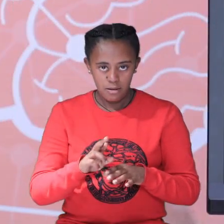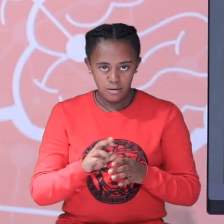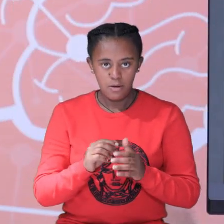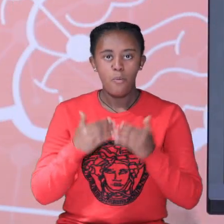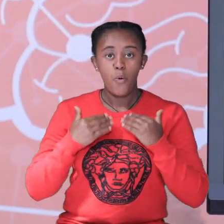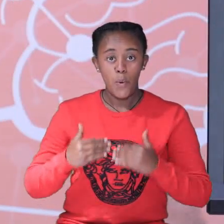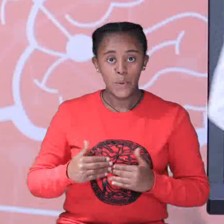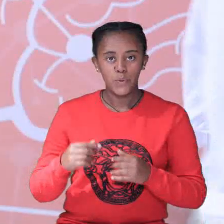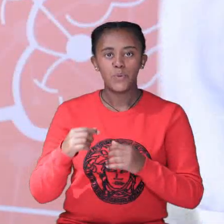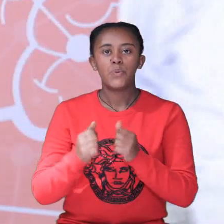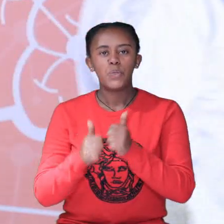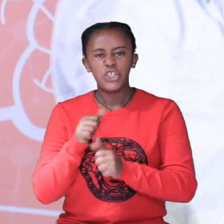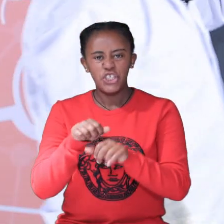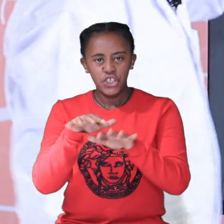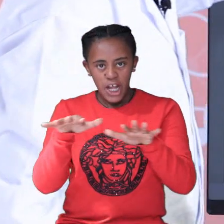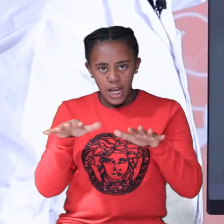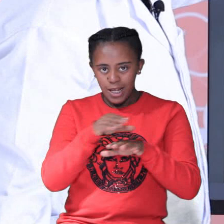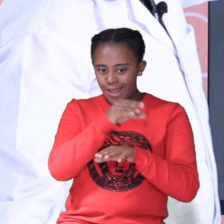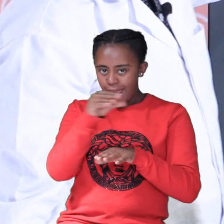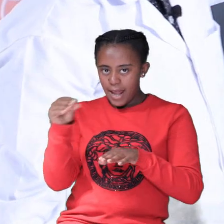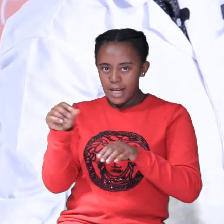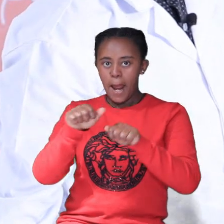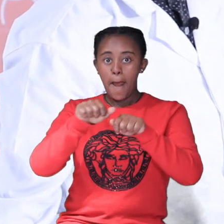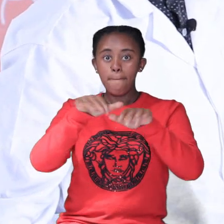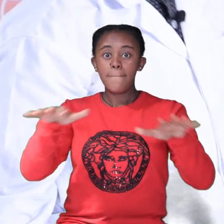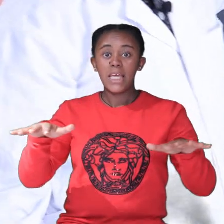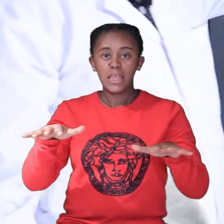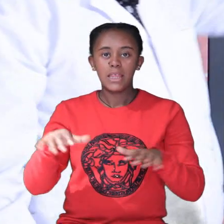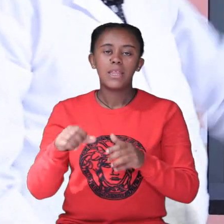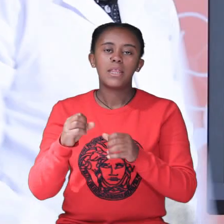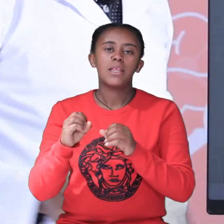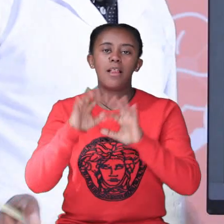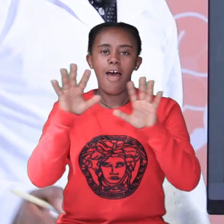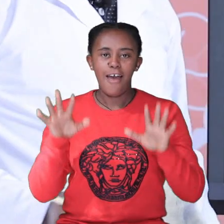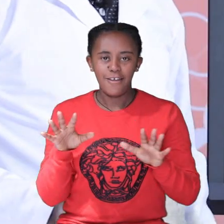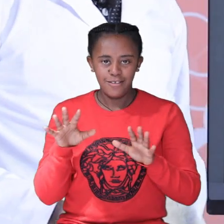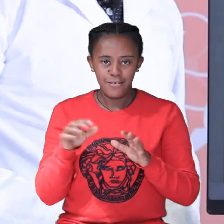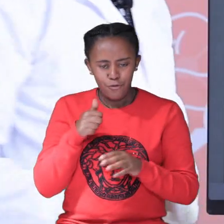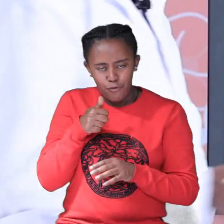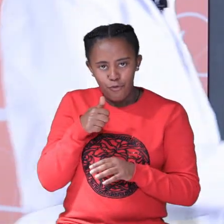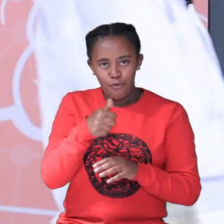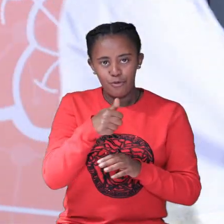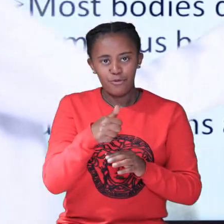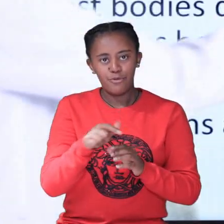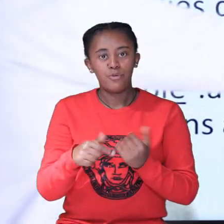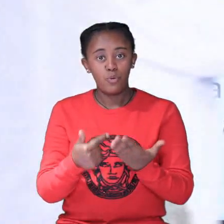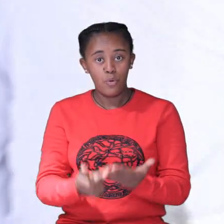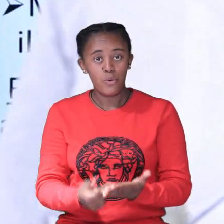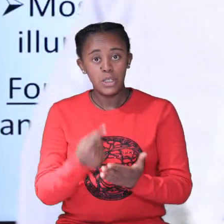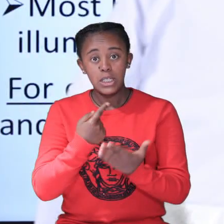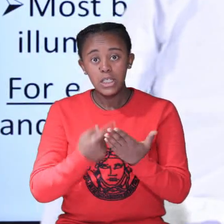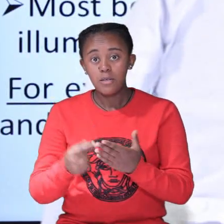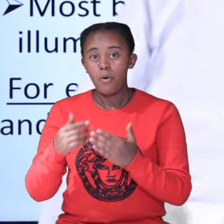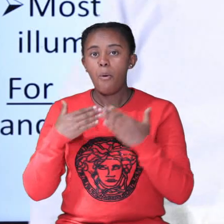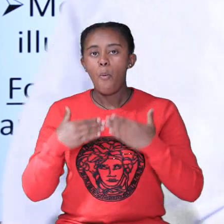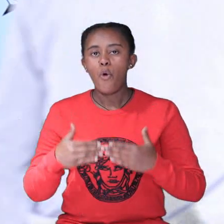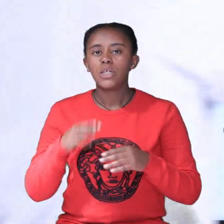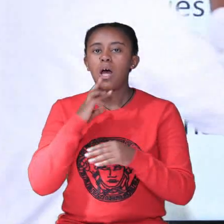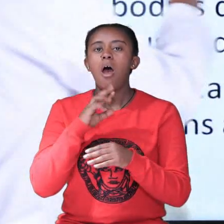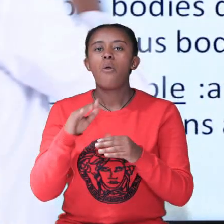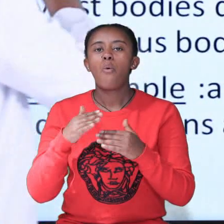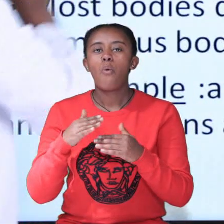bodies which generate and emit light energy of their own. So these bodies are